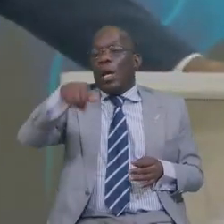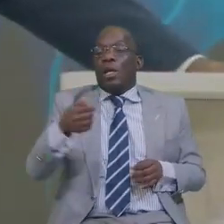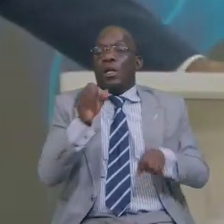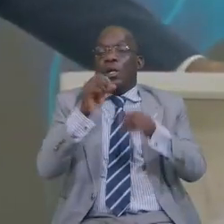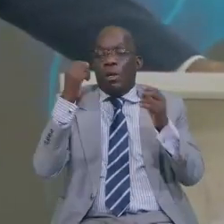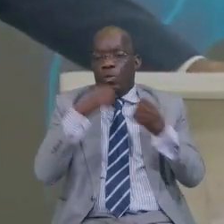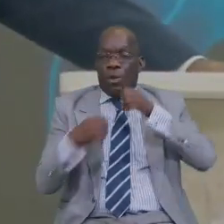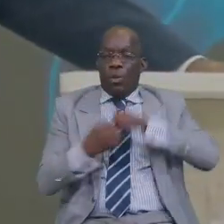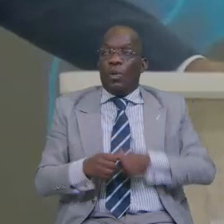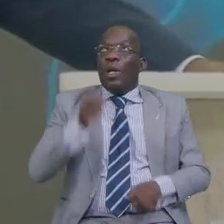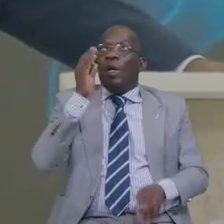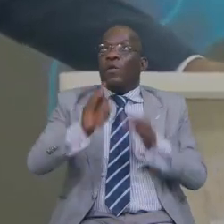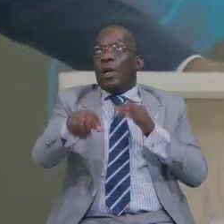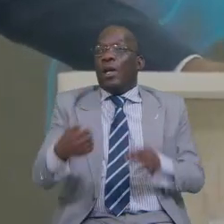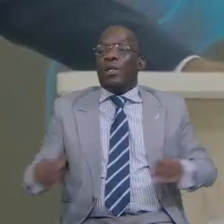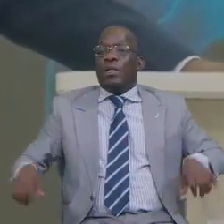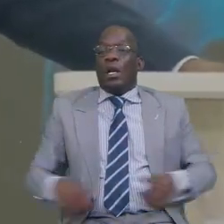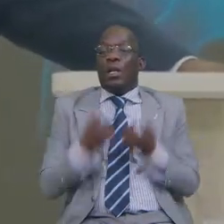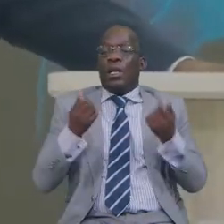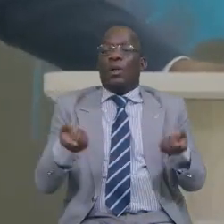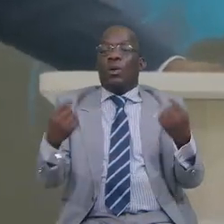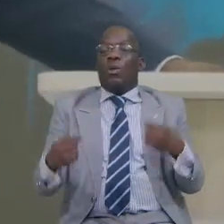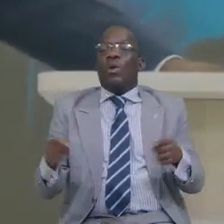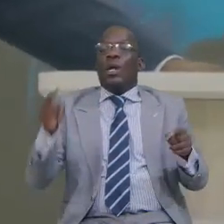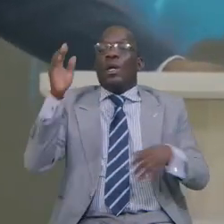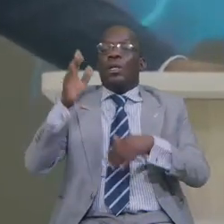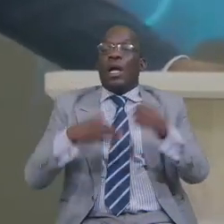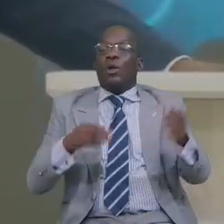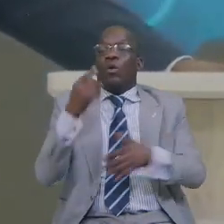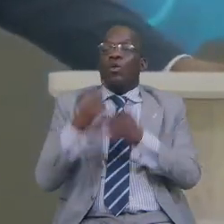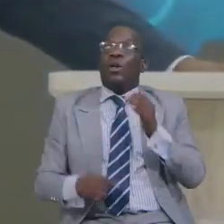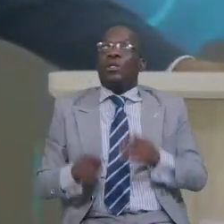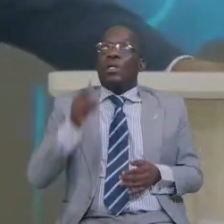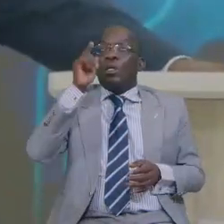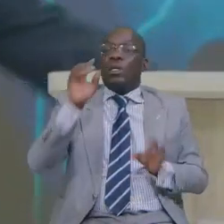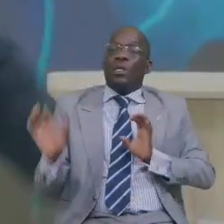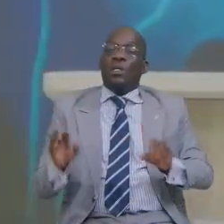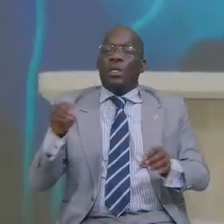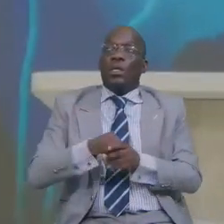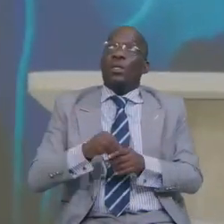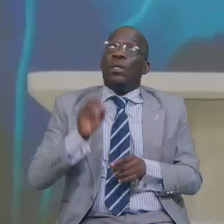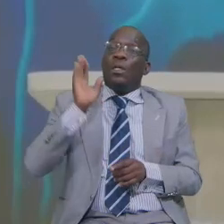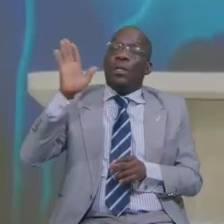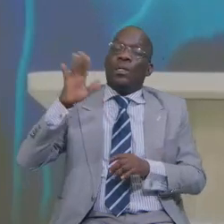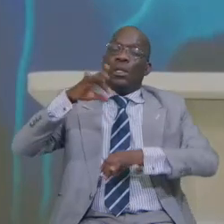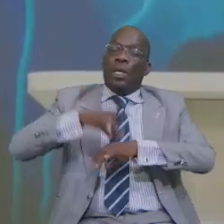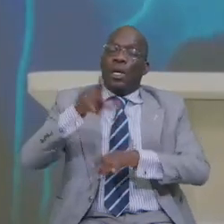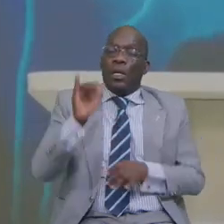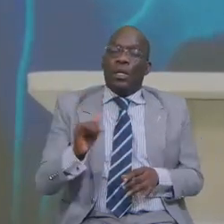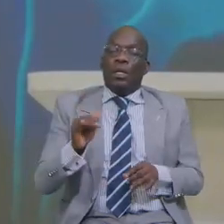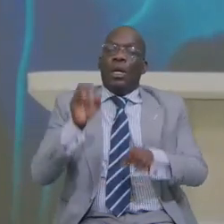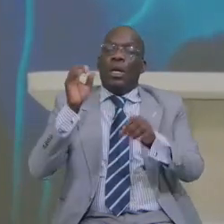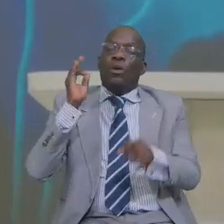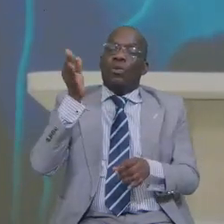any challenge comes greater than what he did in his earthly ministry, he is the one that